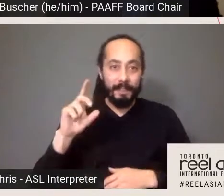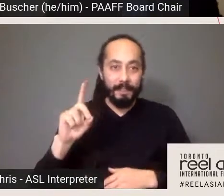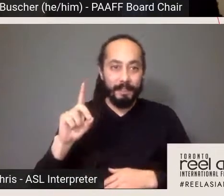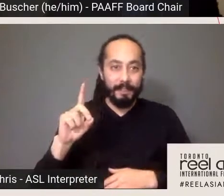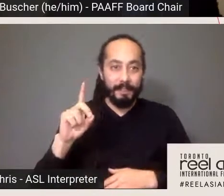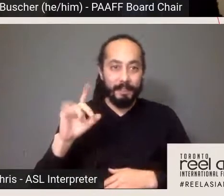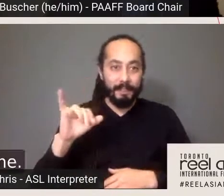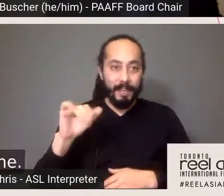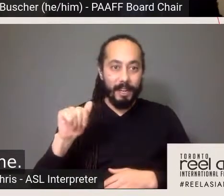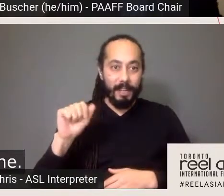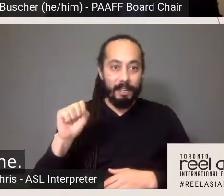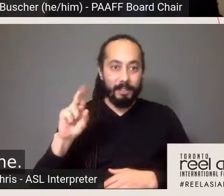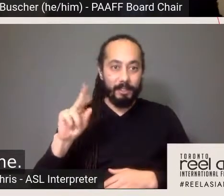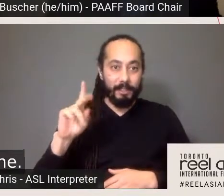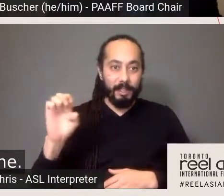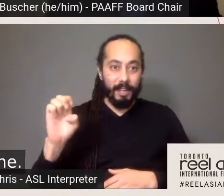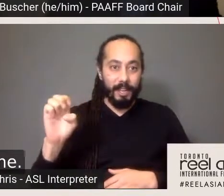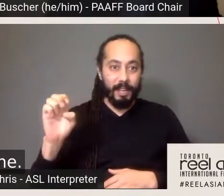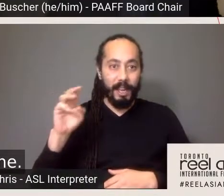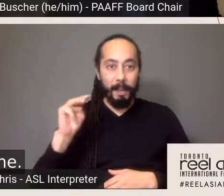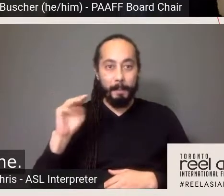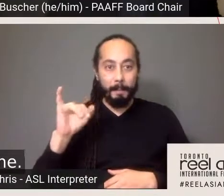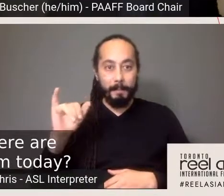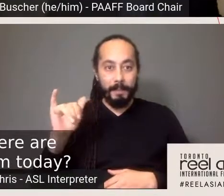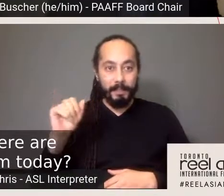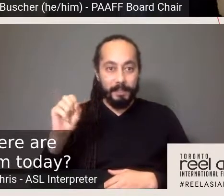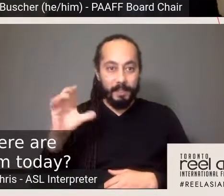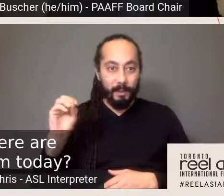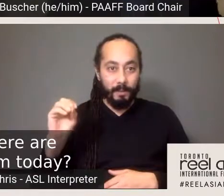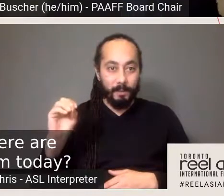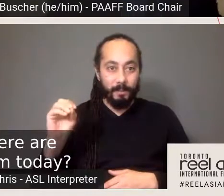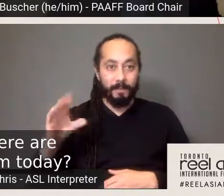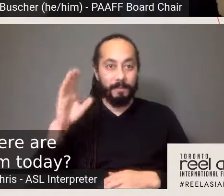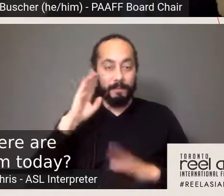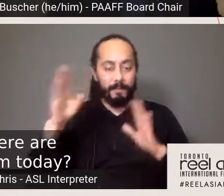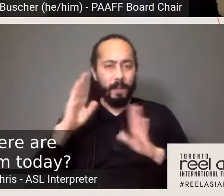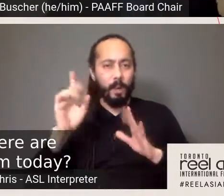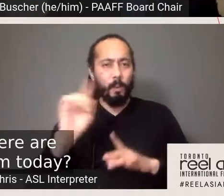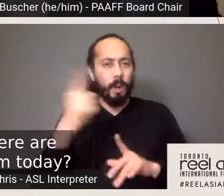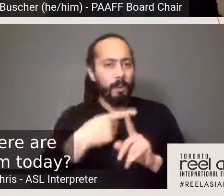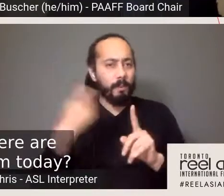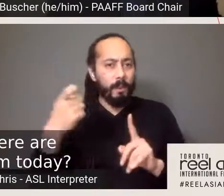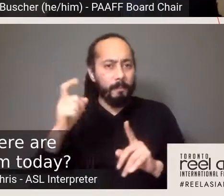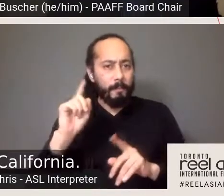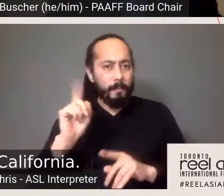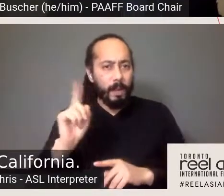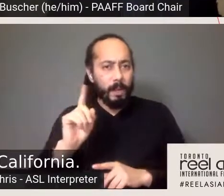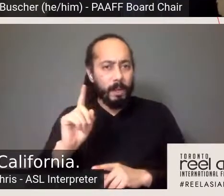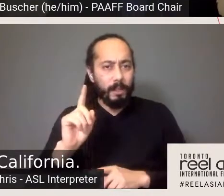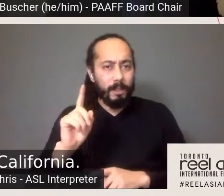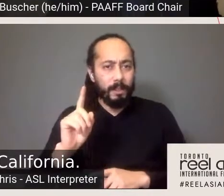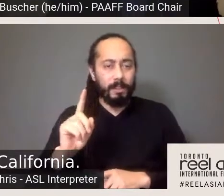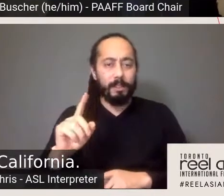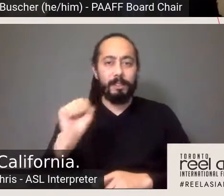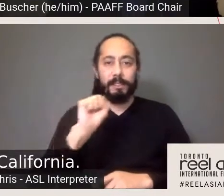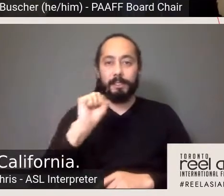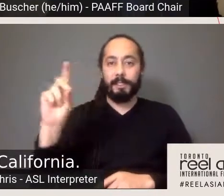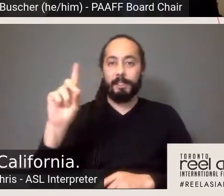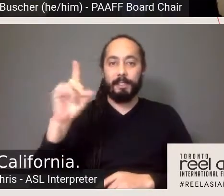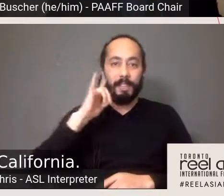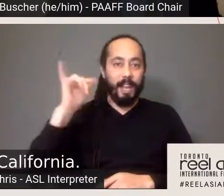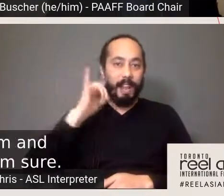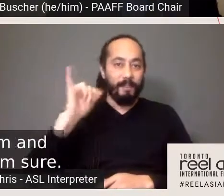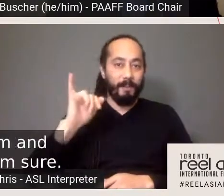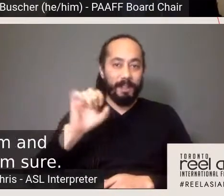Miao. Hi everyone. Hi, Daisuke. Where are you joining us from today? From San Diego,